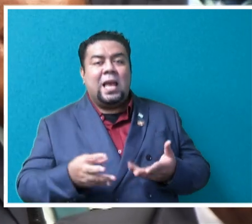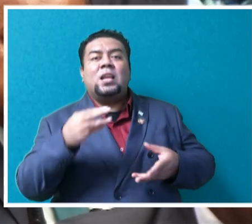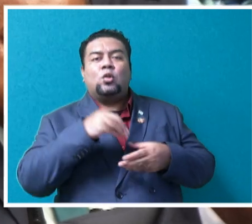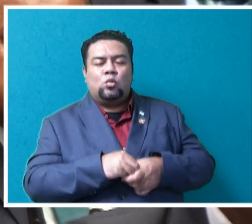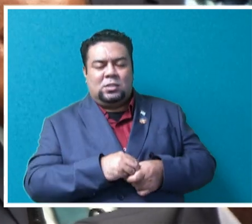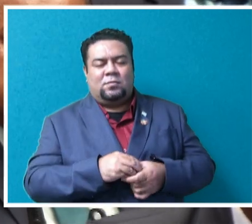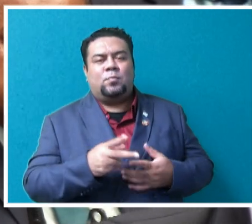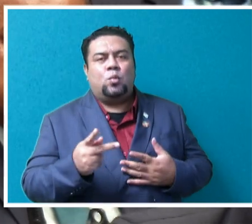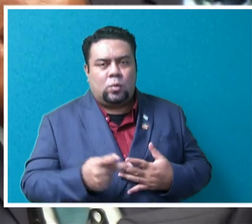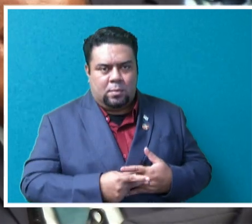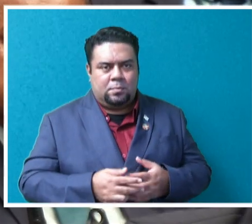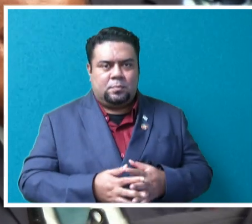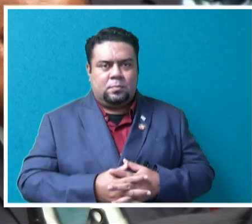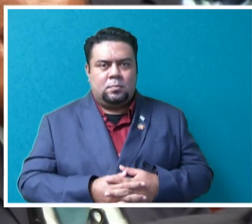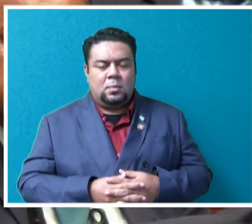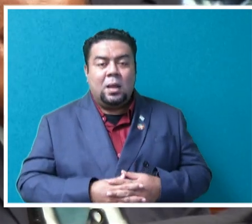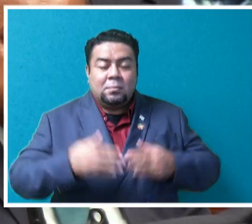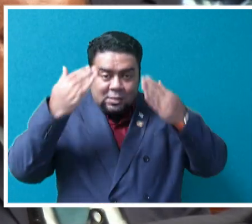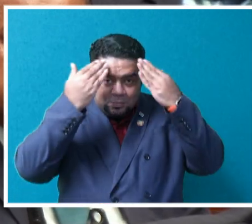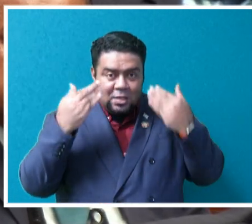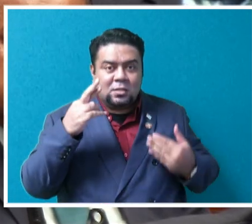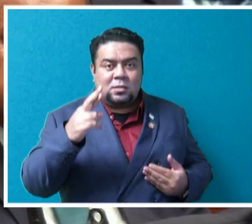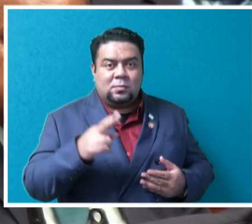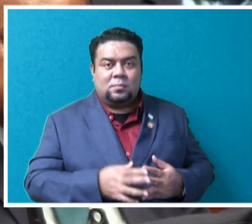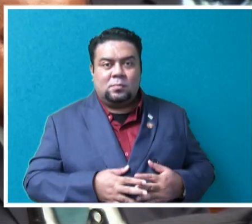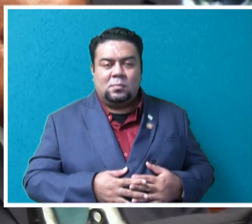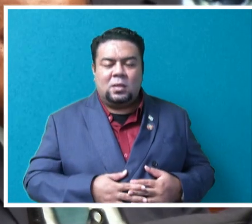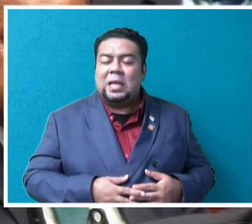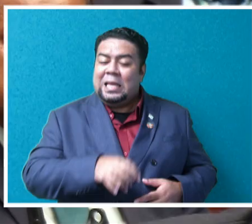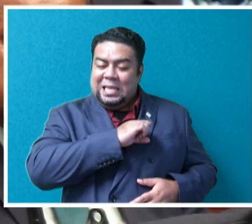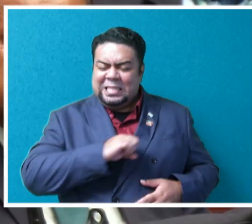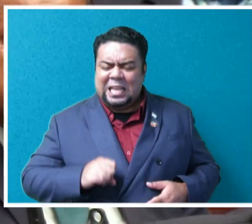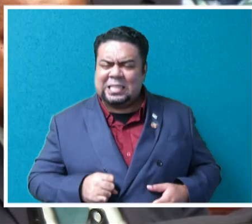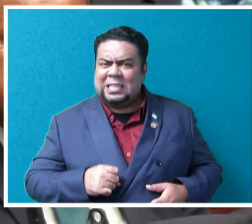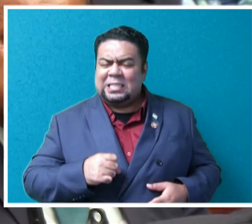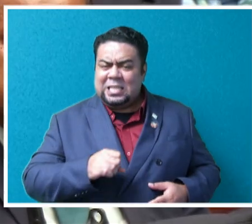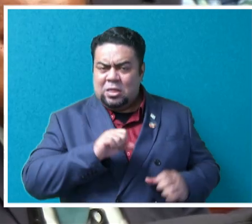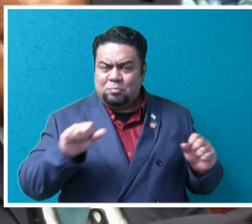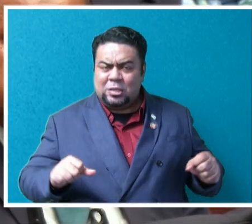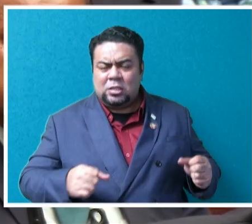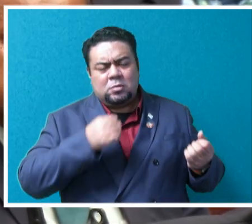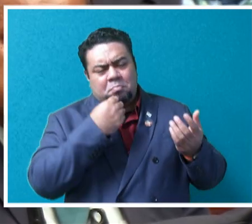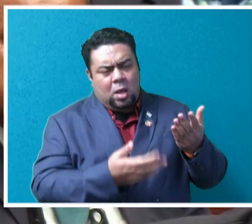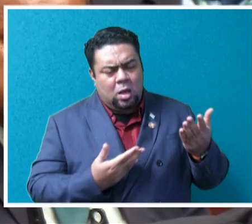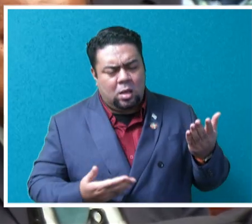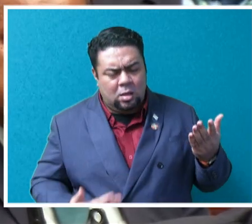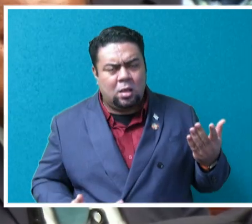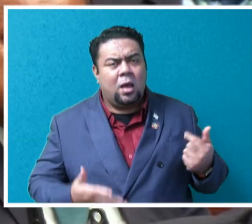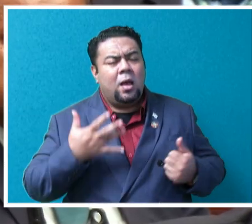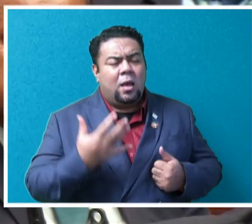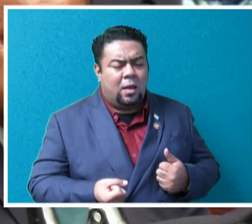growth. Mr. Speaker, sir, His Excellency spoke directly about the enduring role